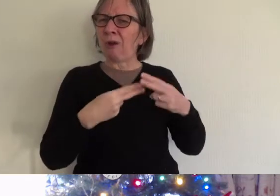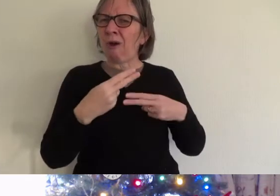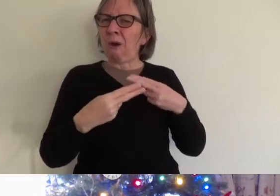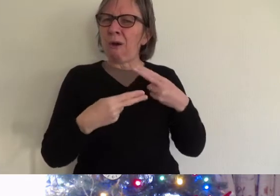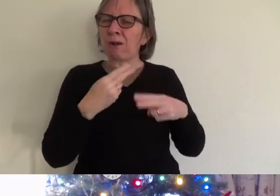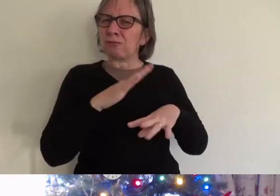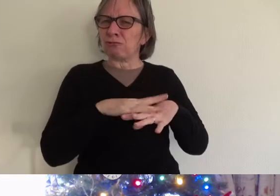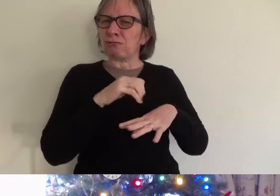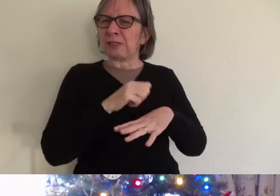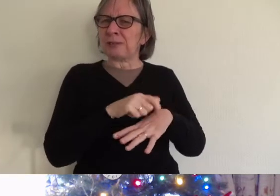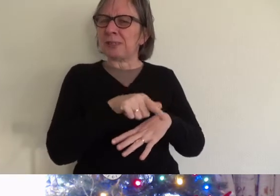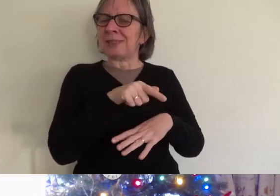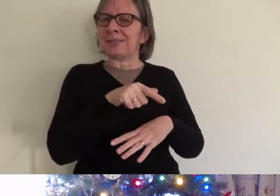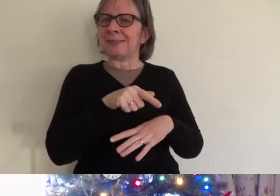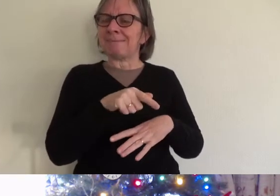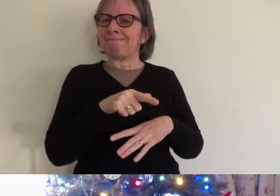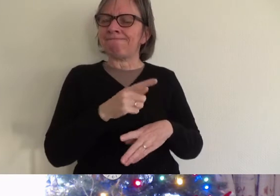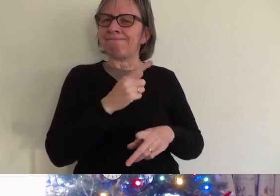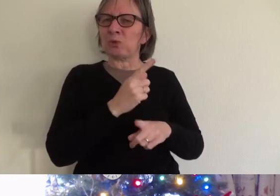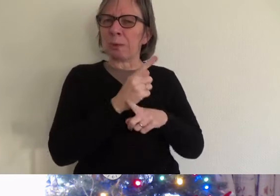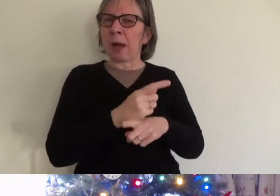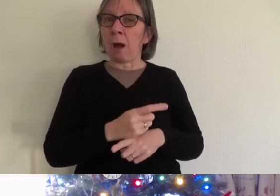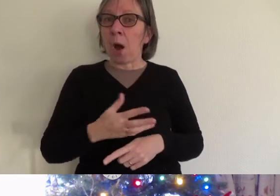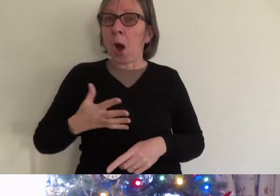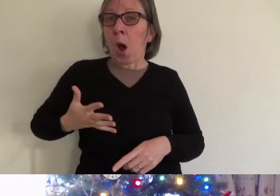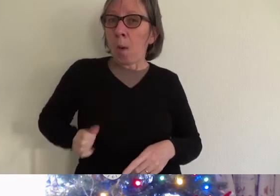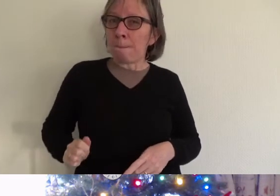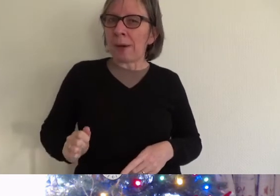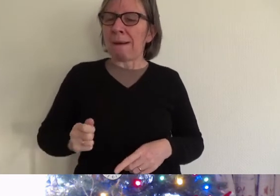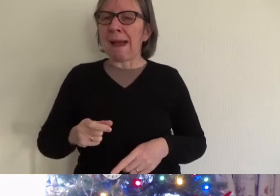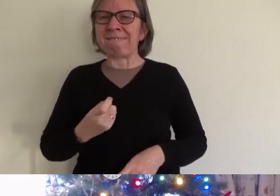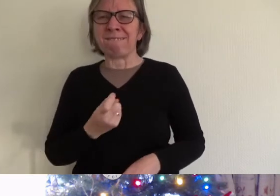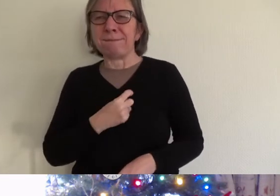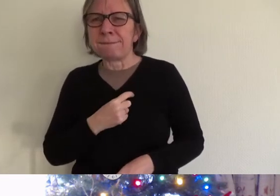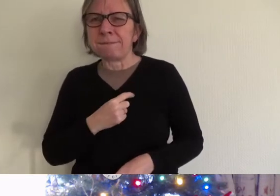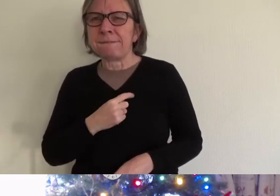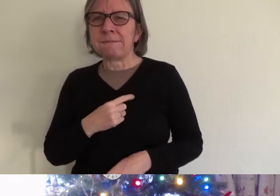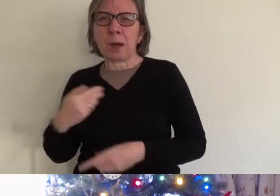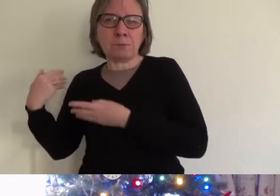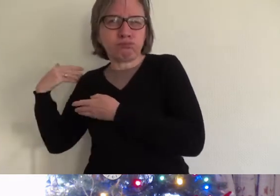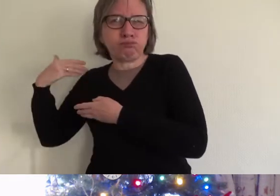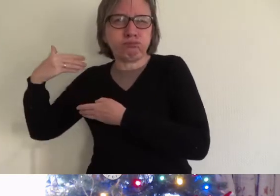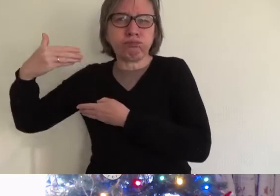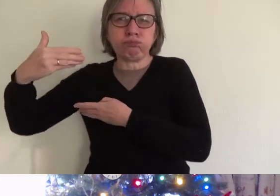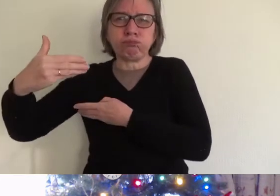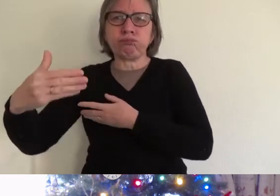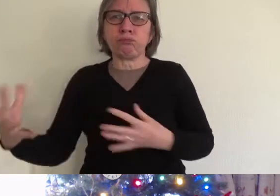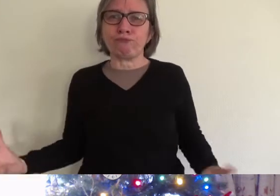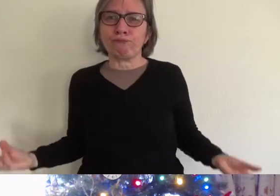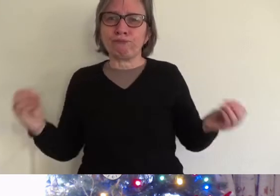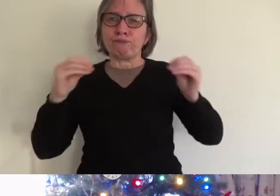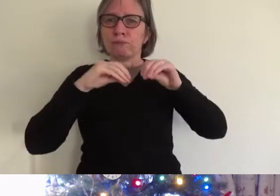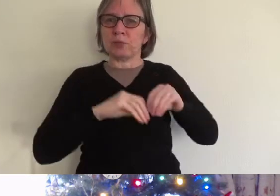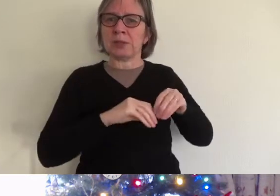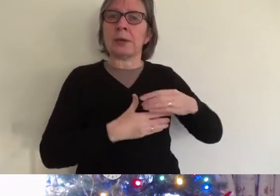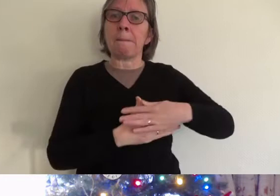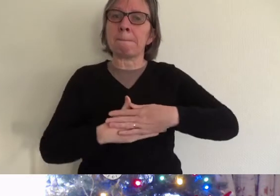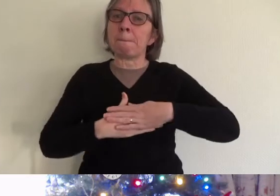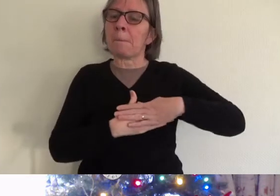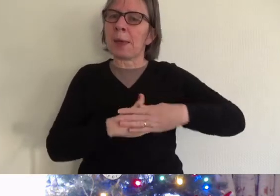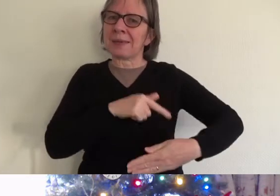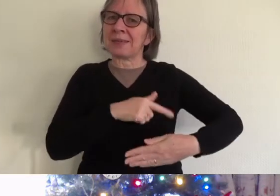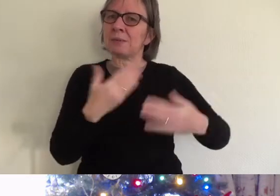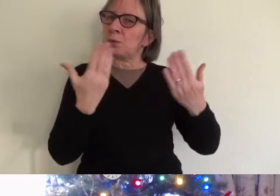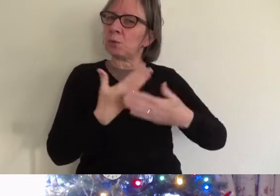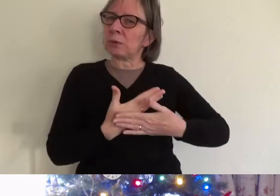about the hope and fears of all the years are met in thee tonight. And think about that gift of God coming